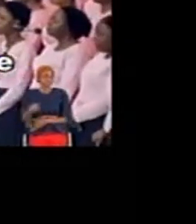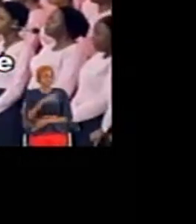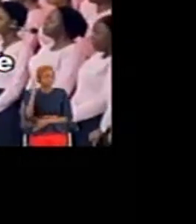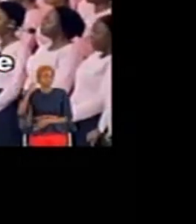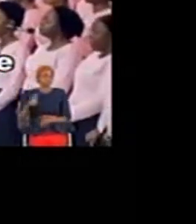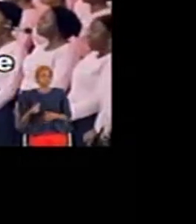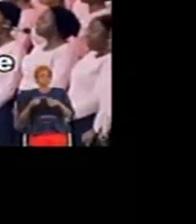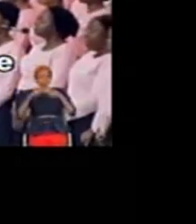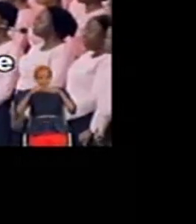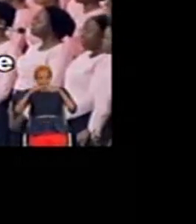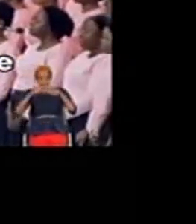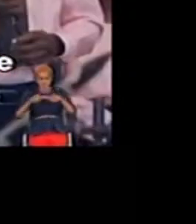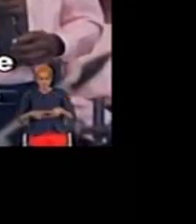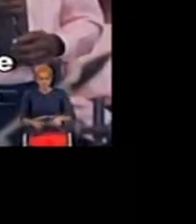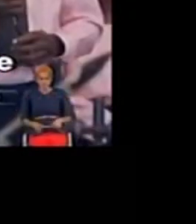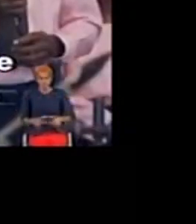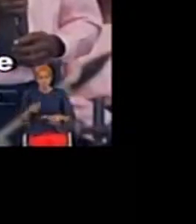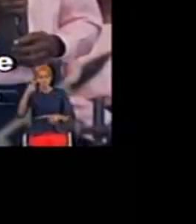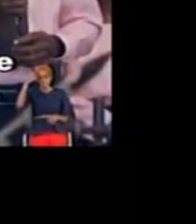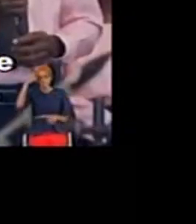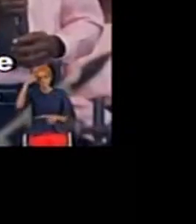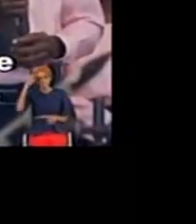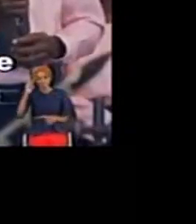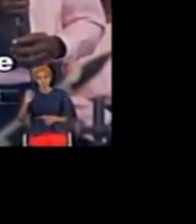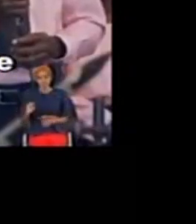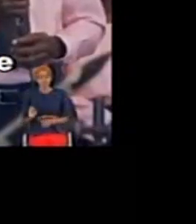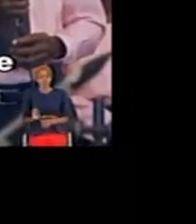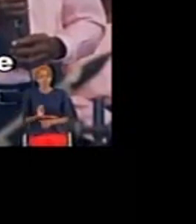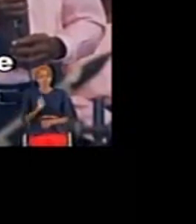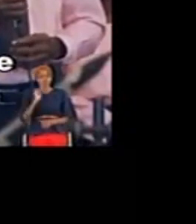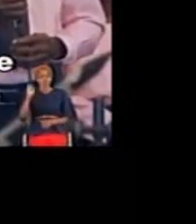Savior. Yes, they will abide